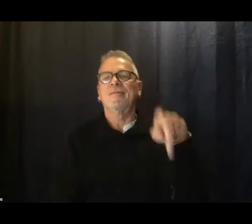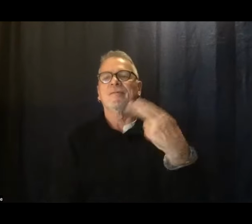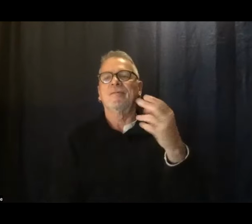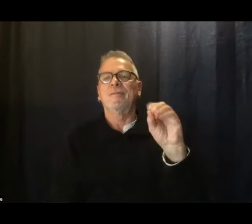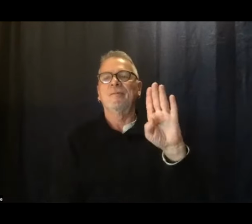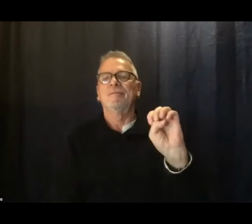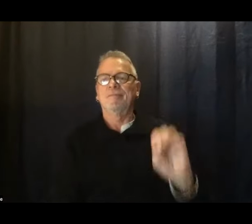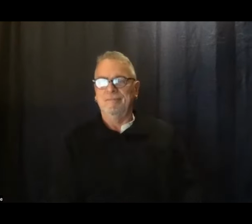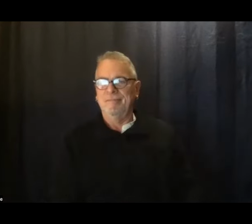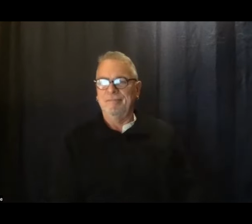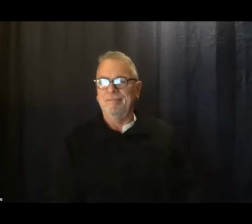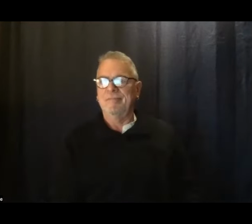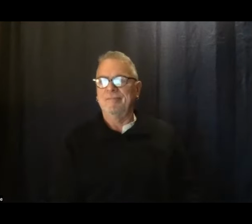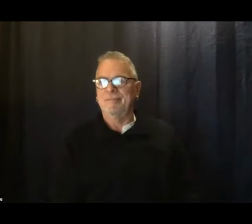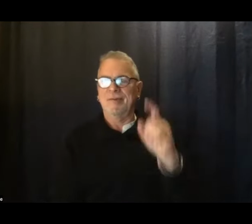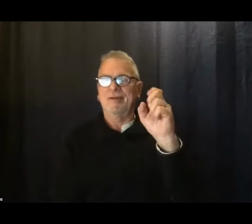part of the language.